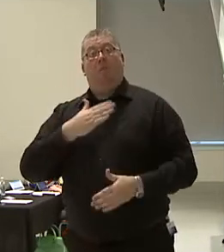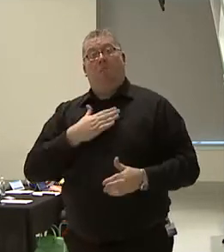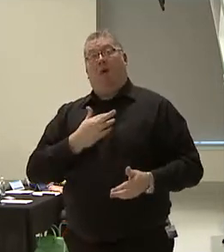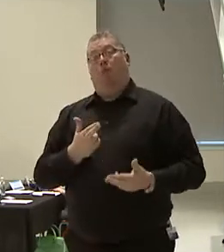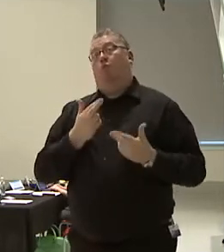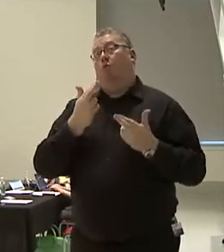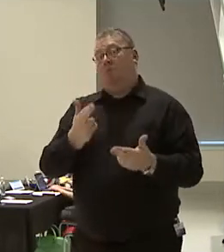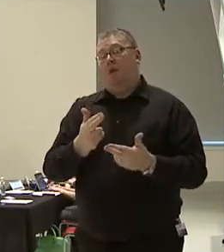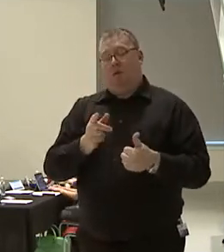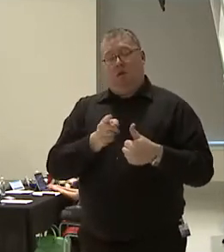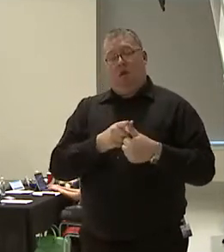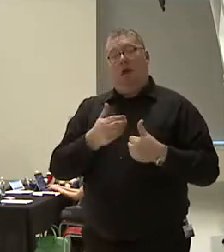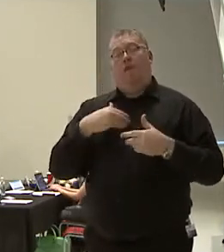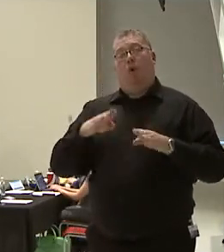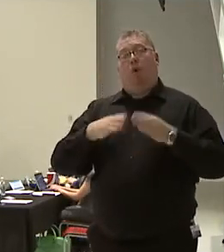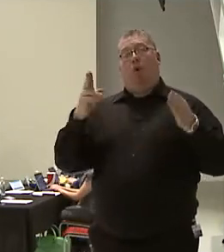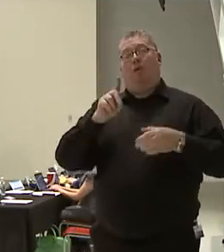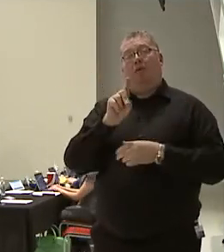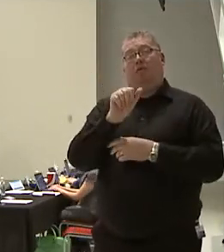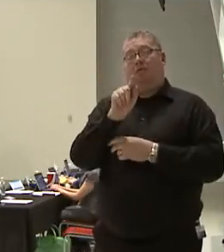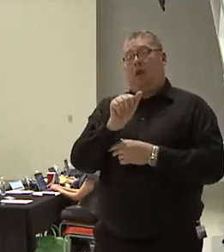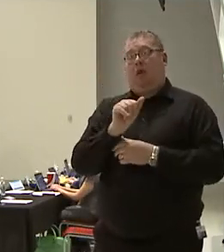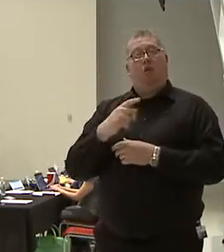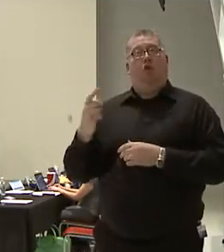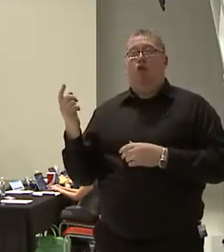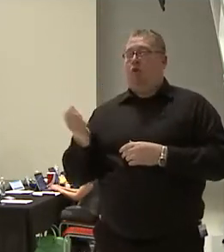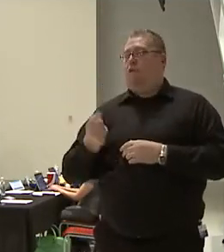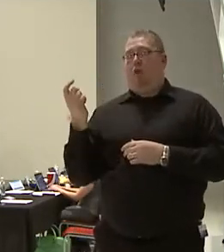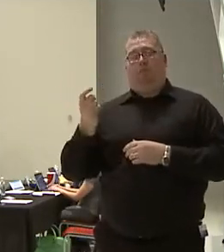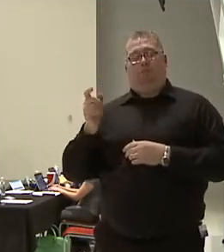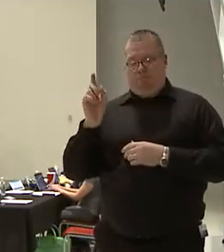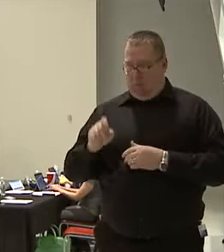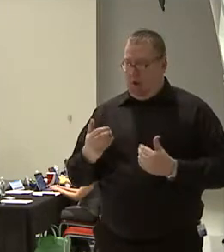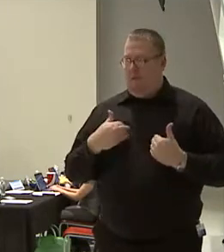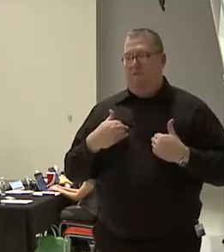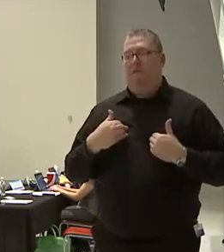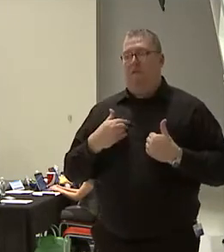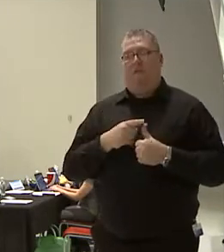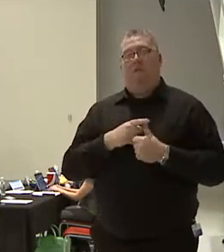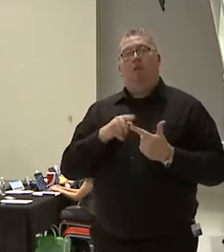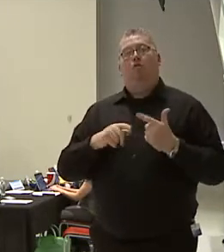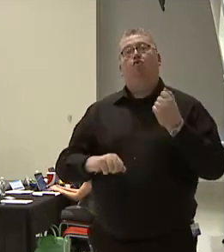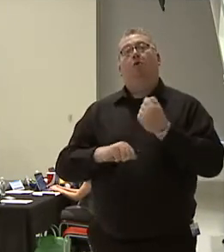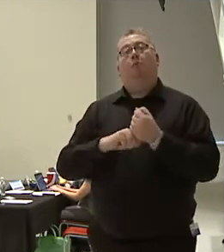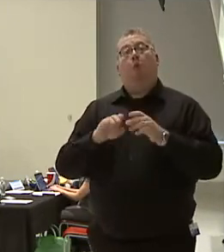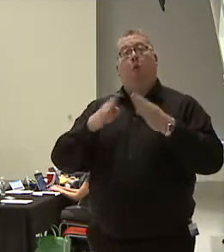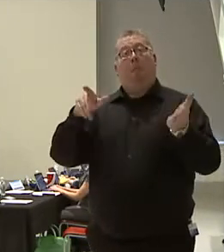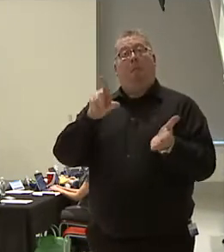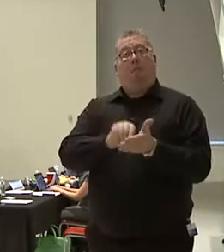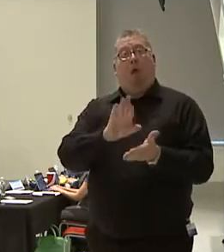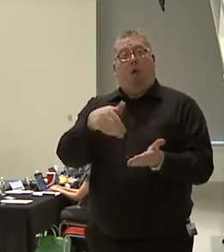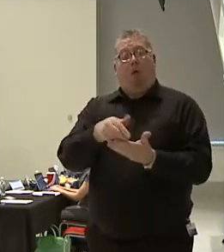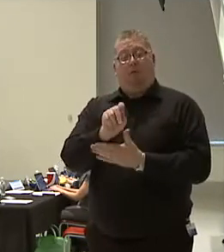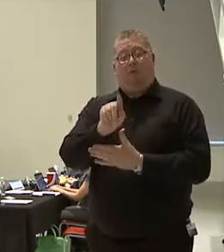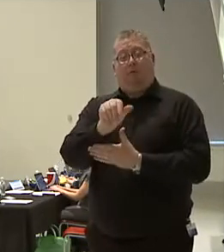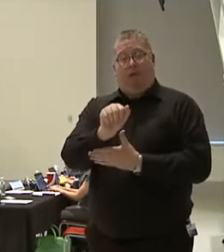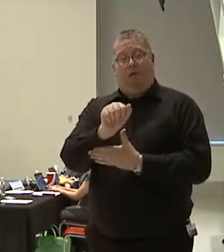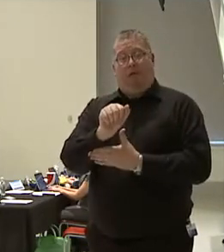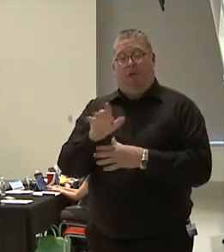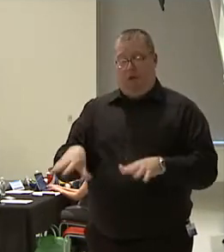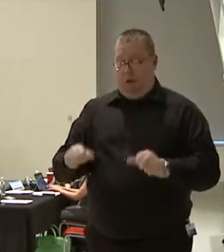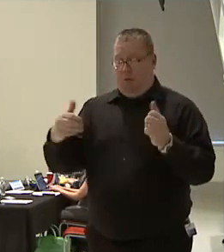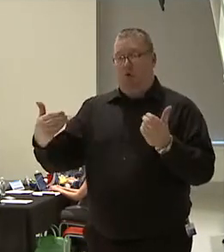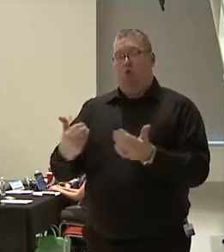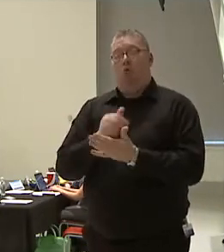force is make open data by default the new norm for our police forces. Support the open publishing of these data, and support the adoption of new